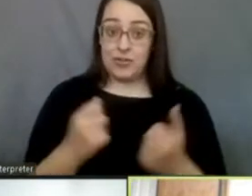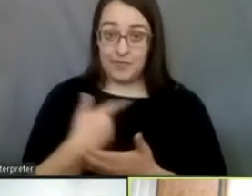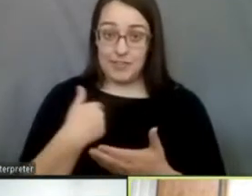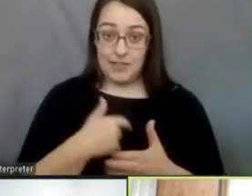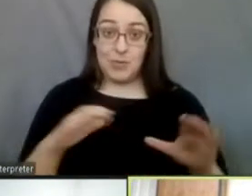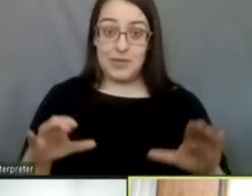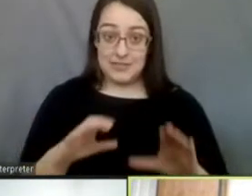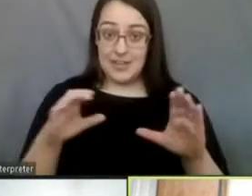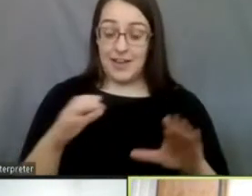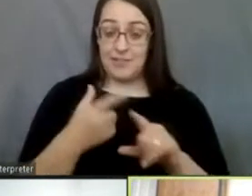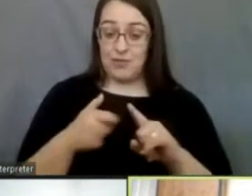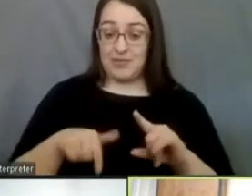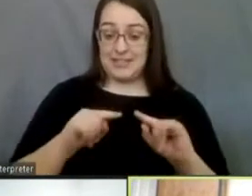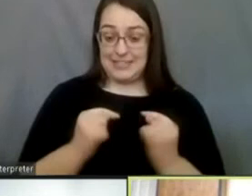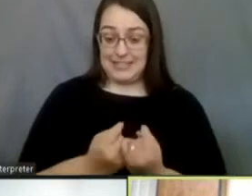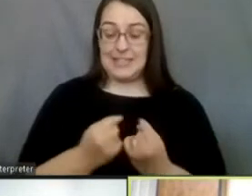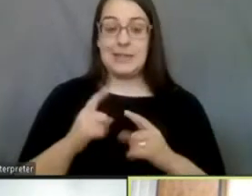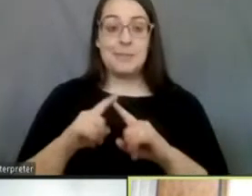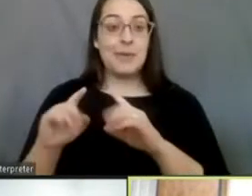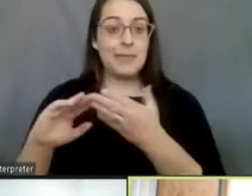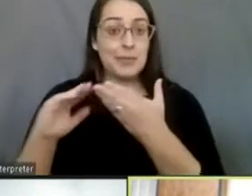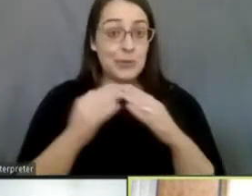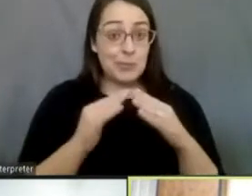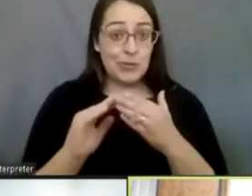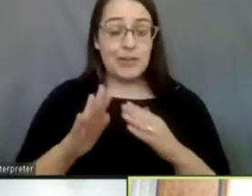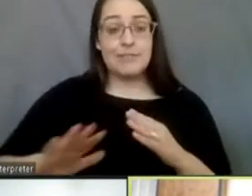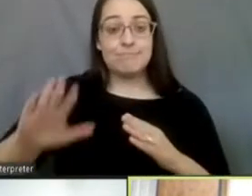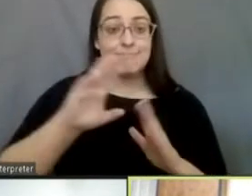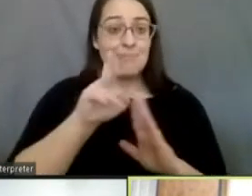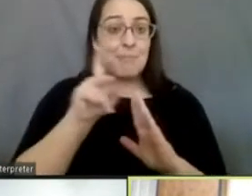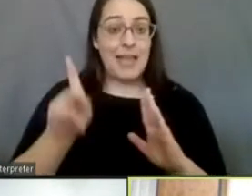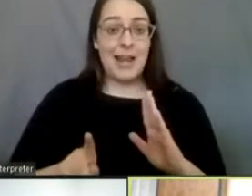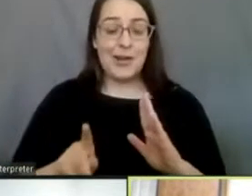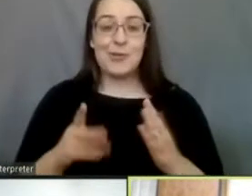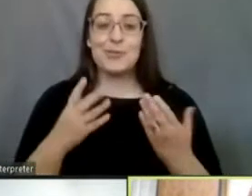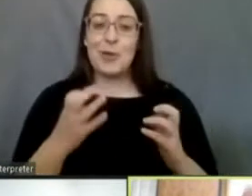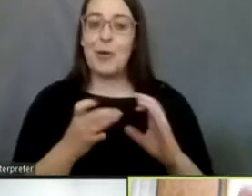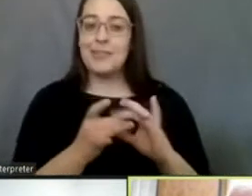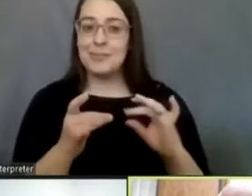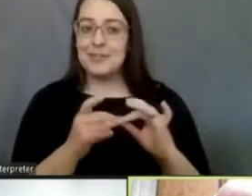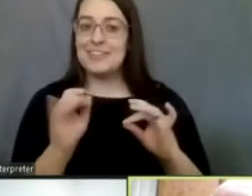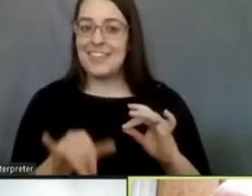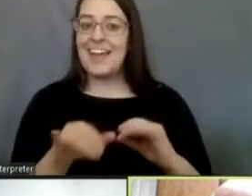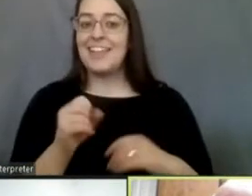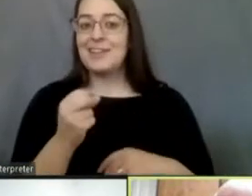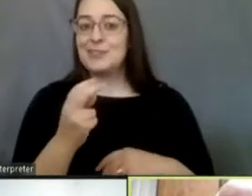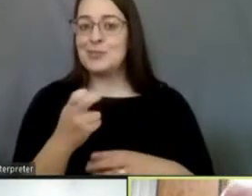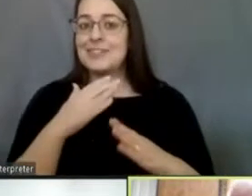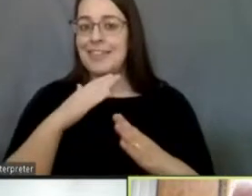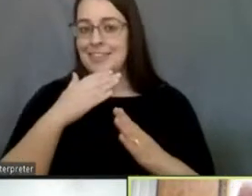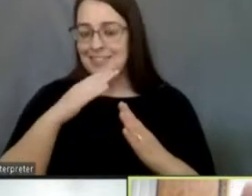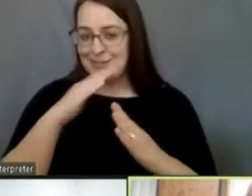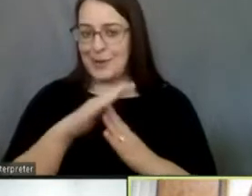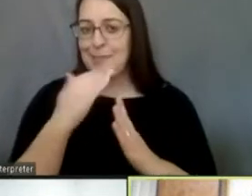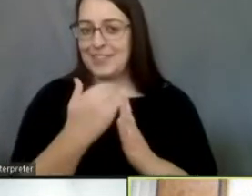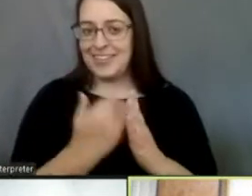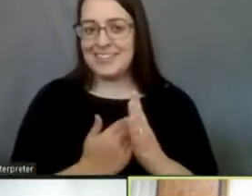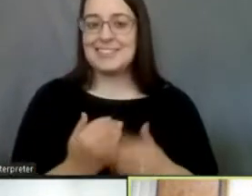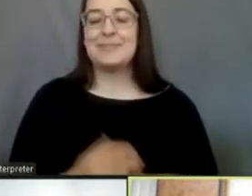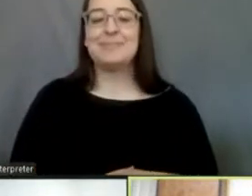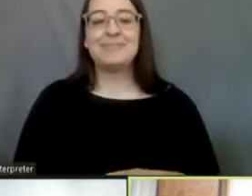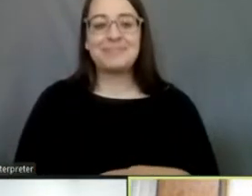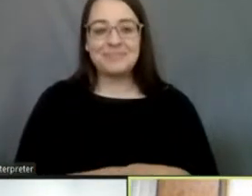this team, but also on behalf of our community and the entire Panhandle. Did want to make note of that. If you